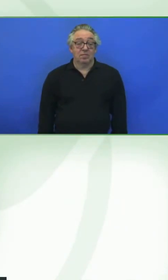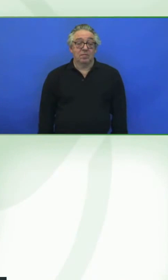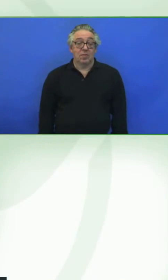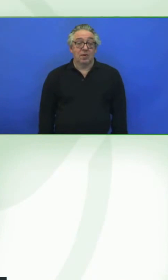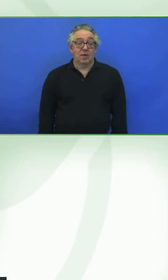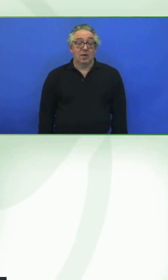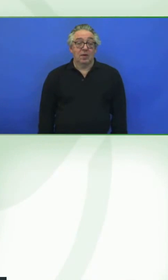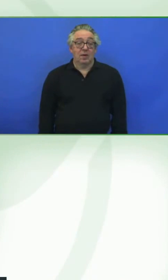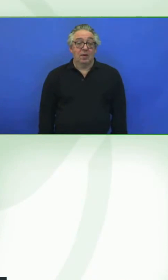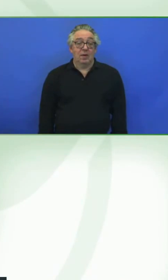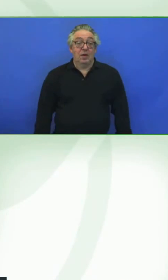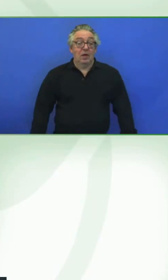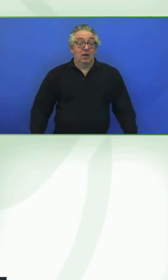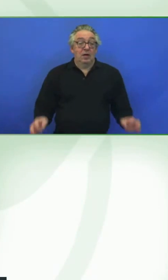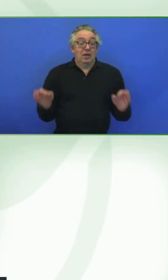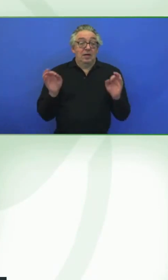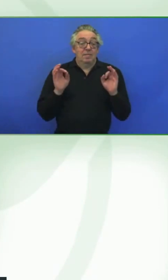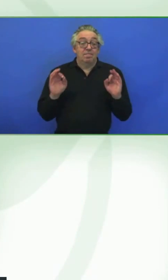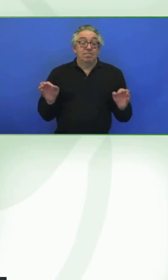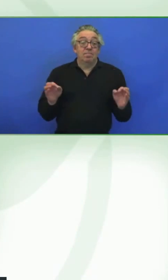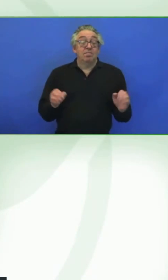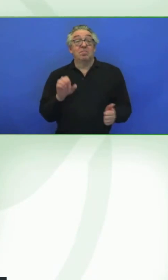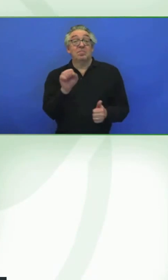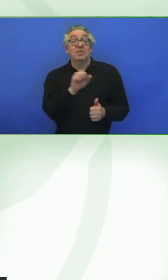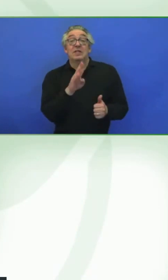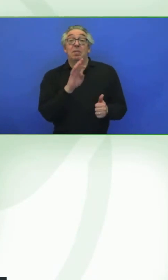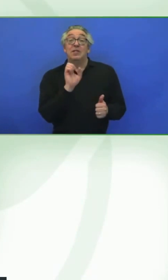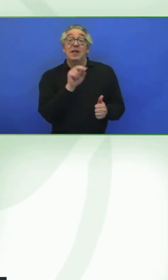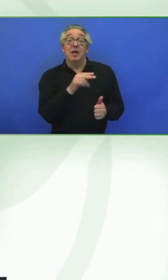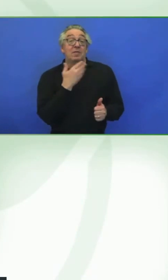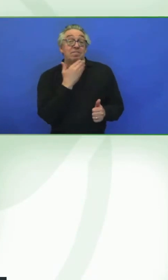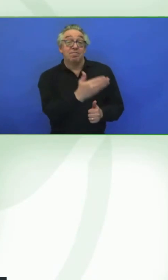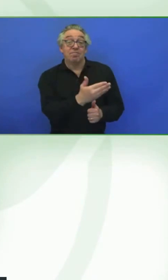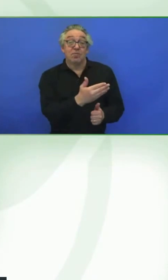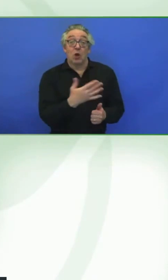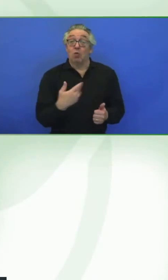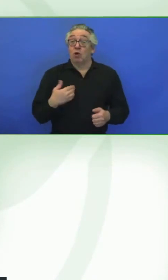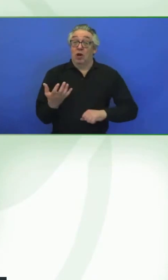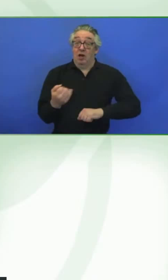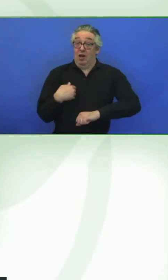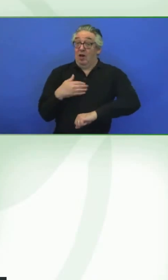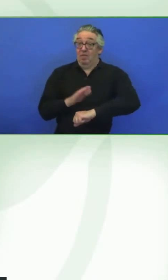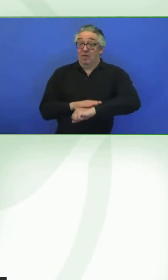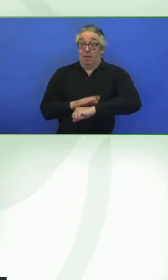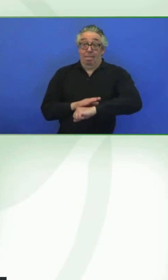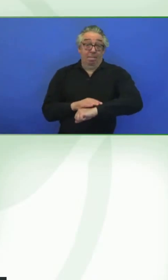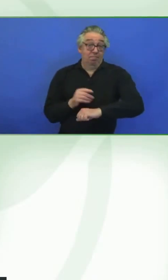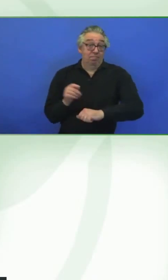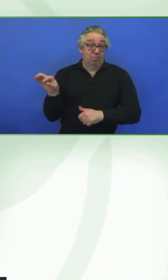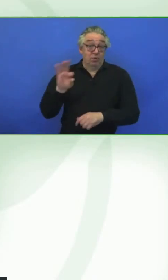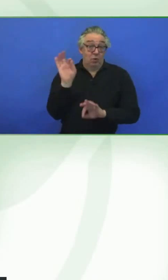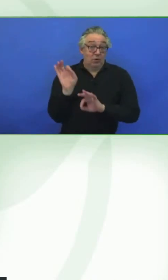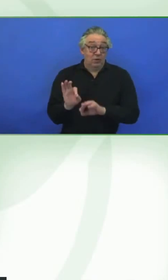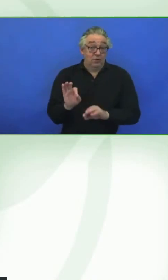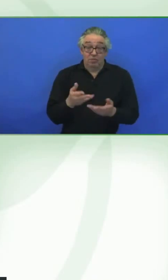Thank you very much, Sebastien. Now we have some time for a few questions.